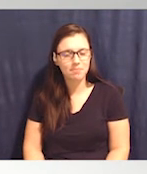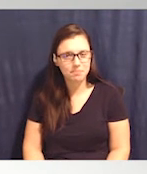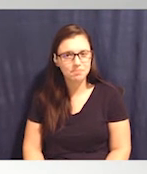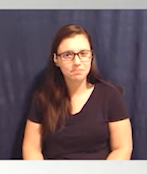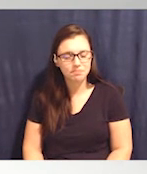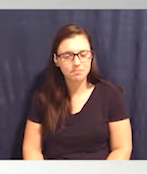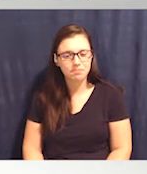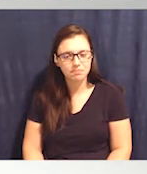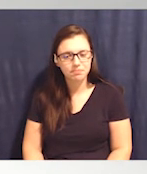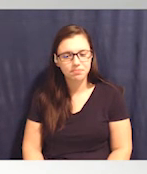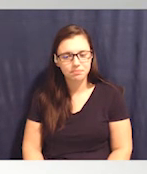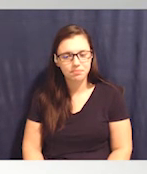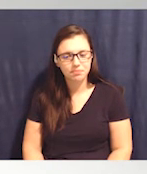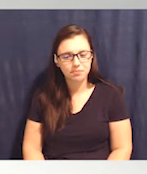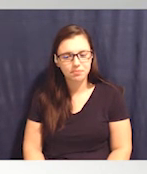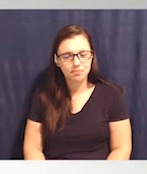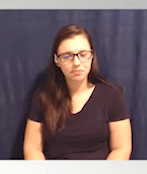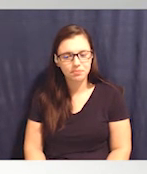If you're starting late,